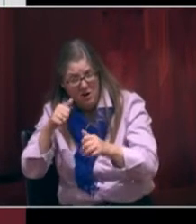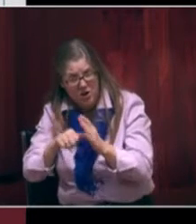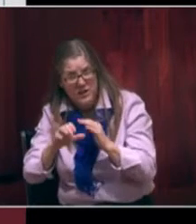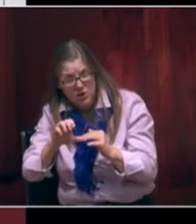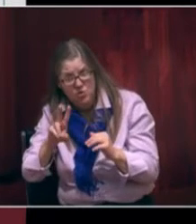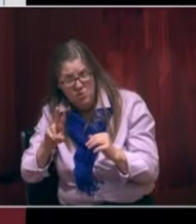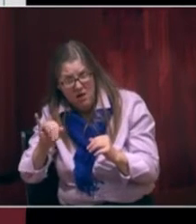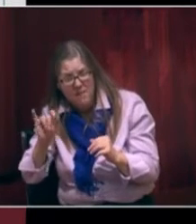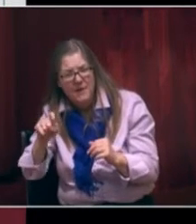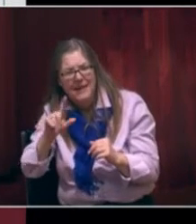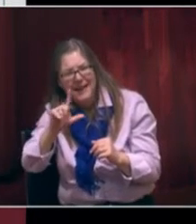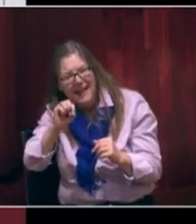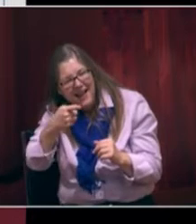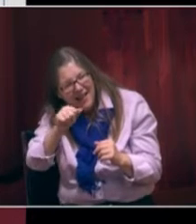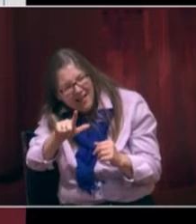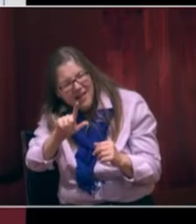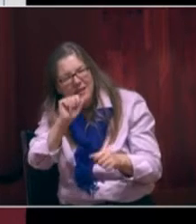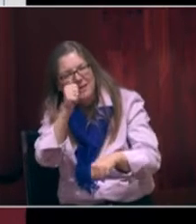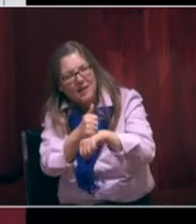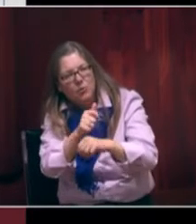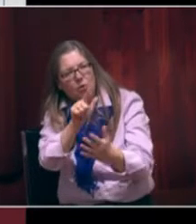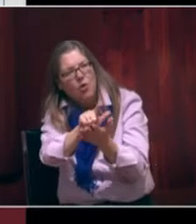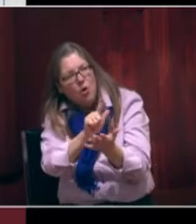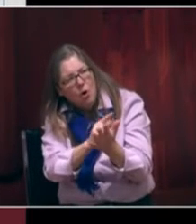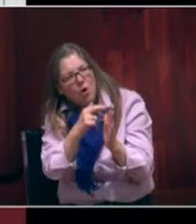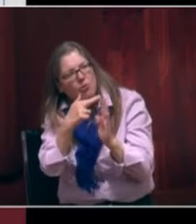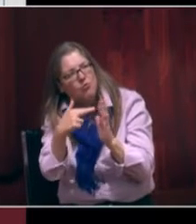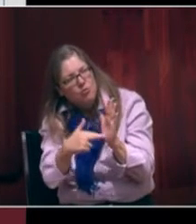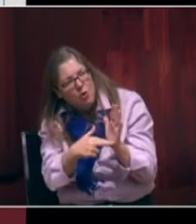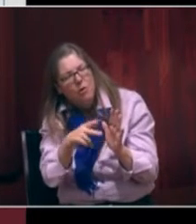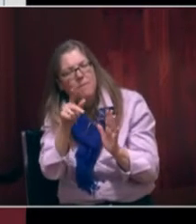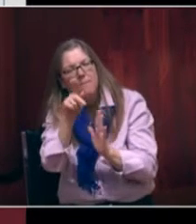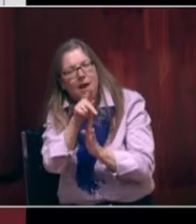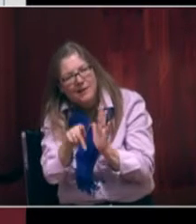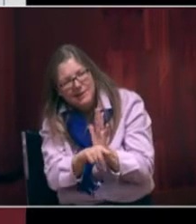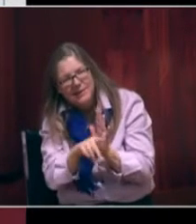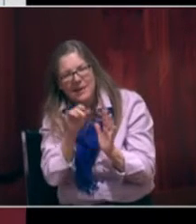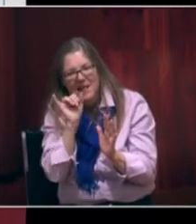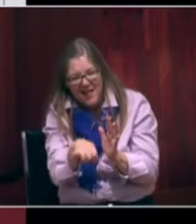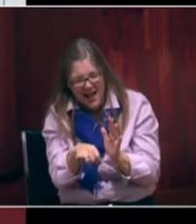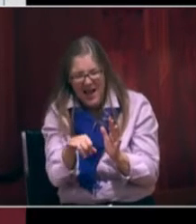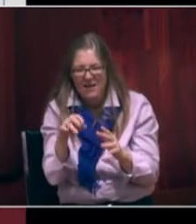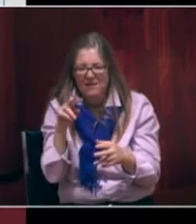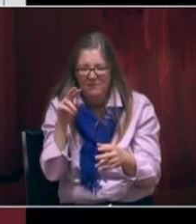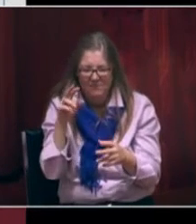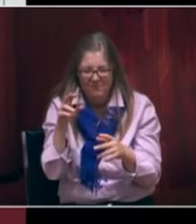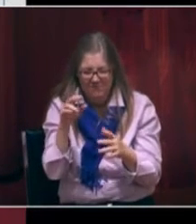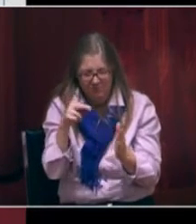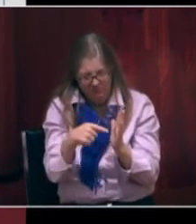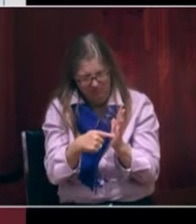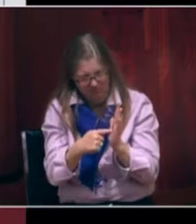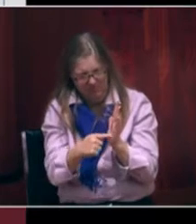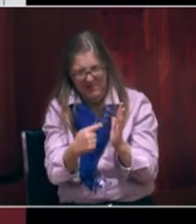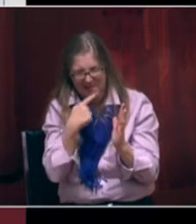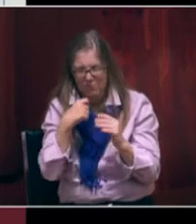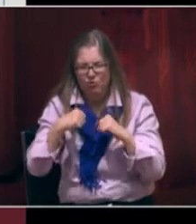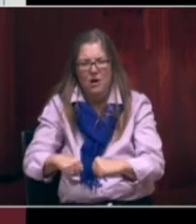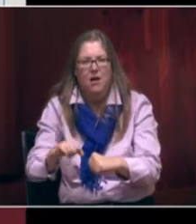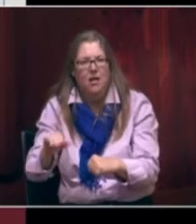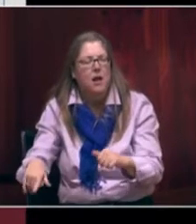make it legal. You need to establish a law, regulation, or government-wide policy that actually calls for its protection. It can no longer be because